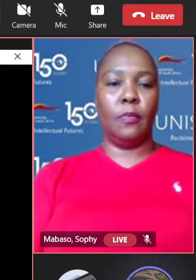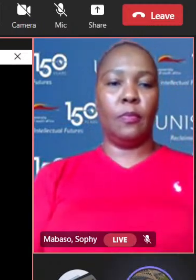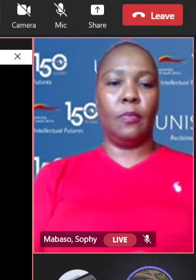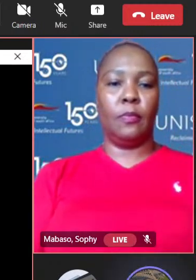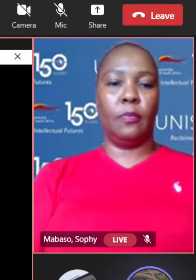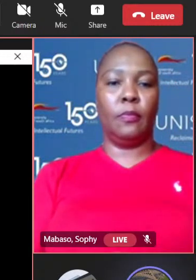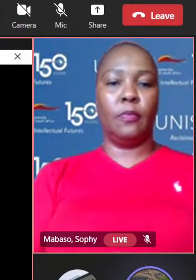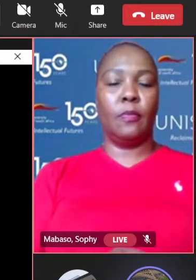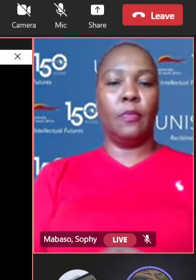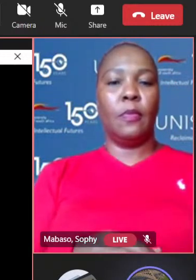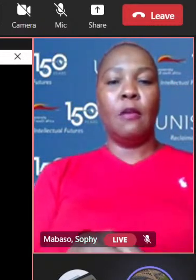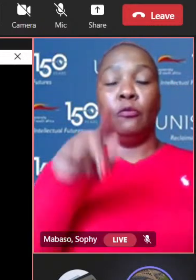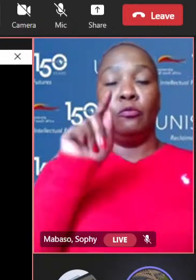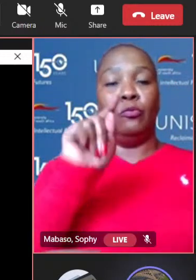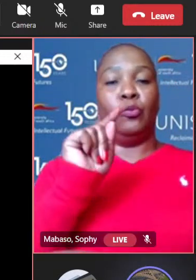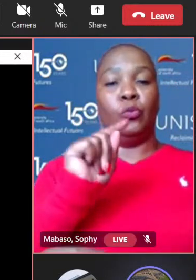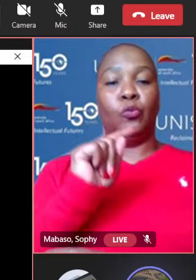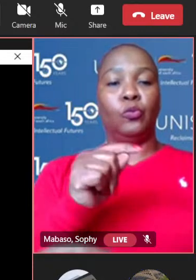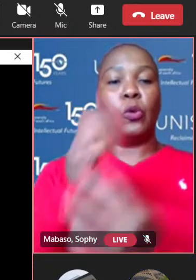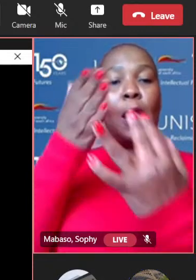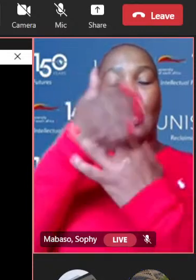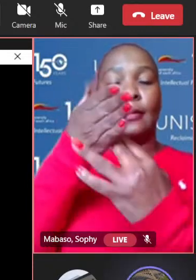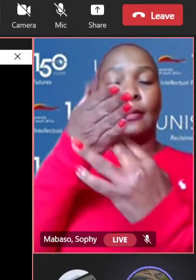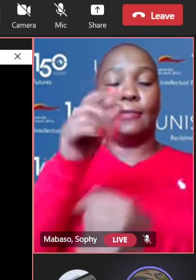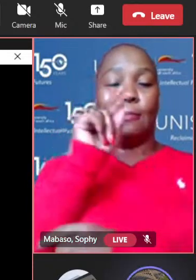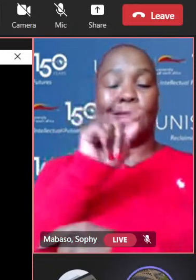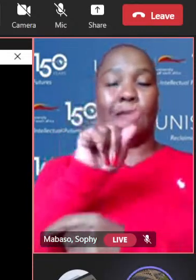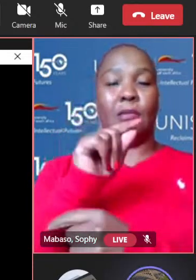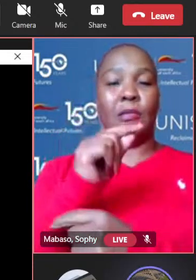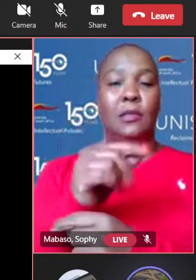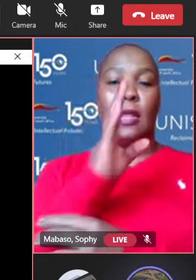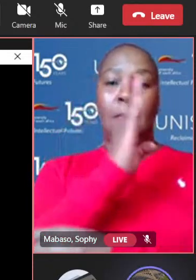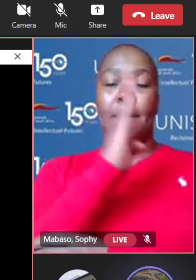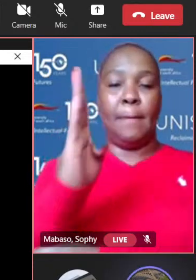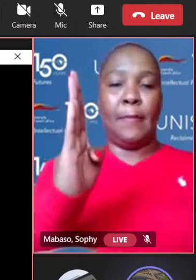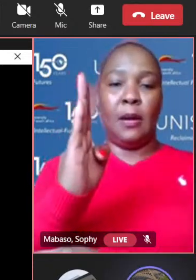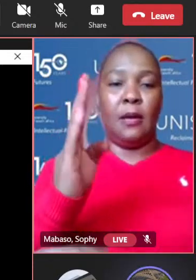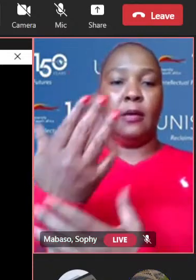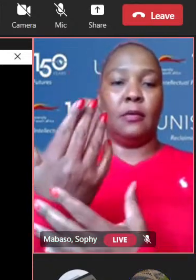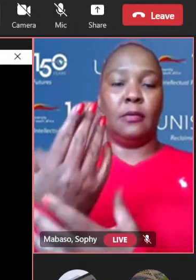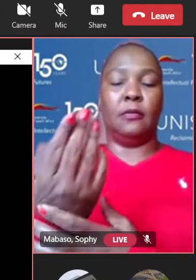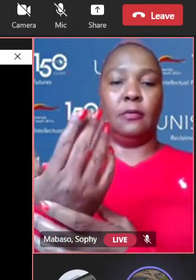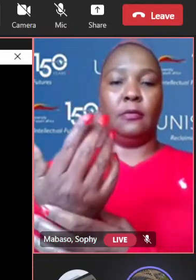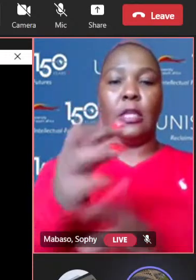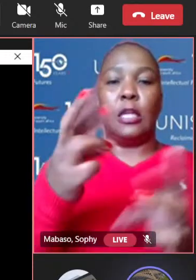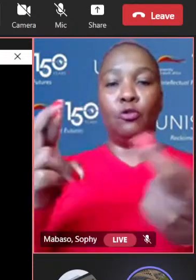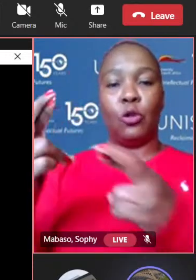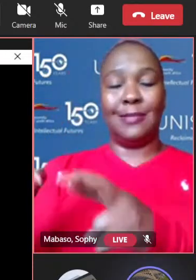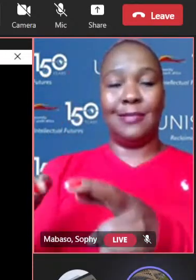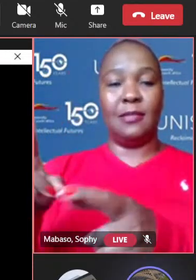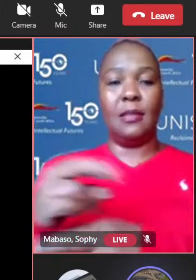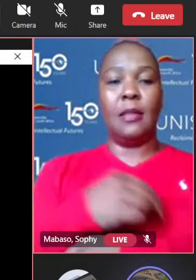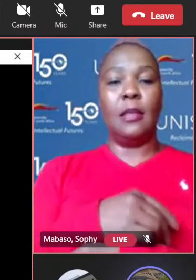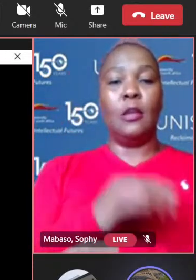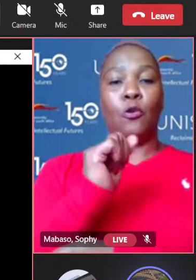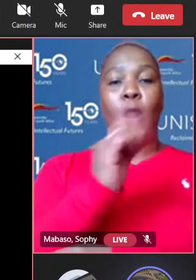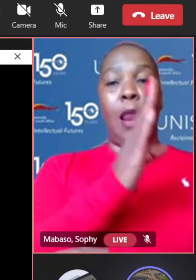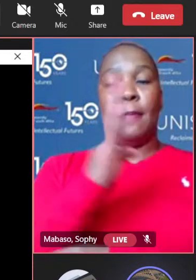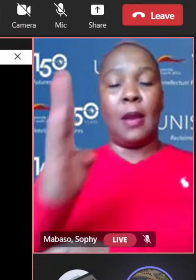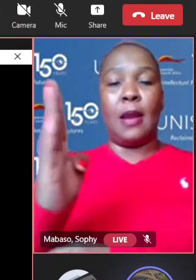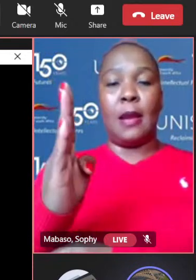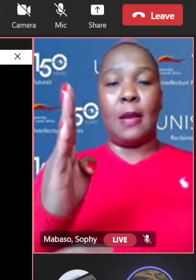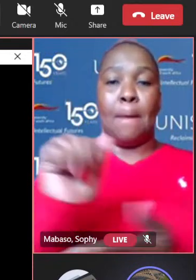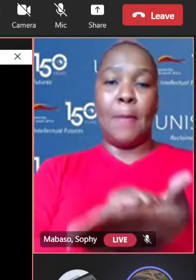So in order for you to access the library resources, your library password is the